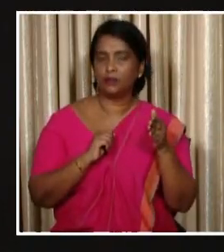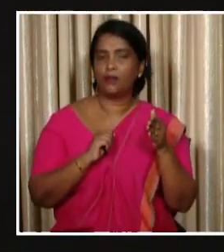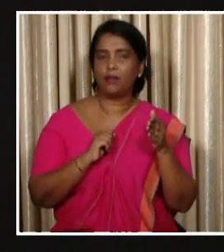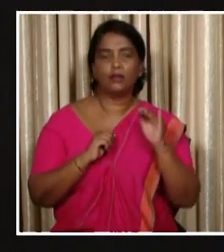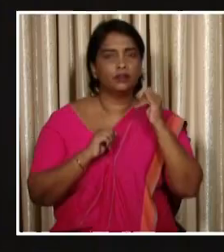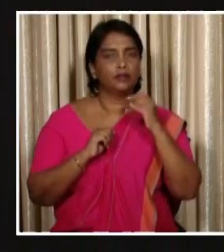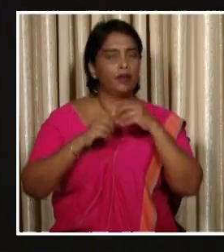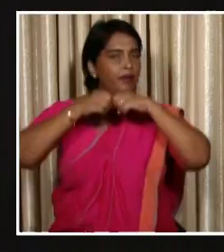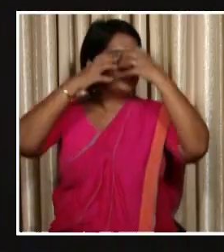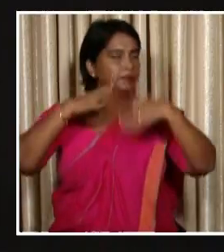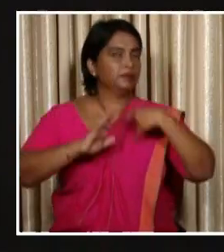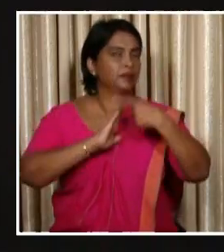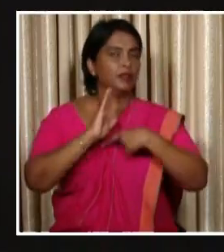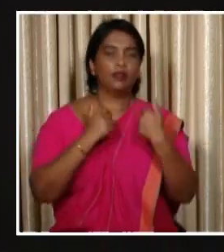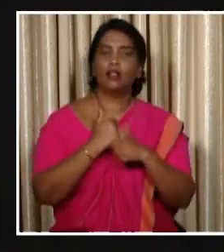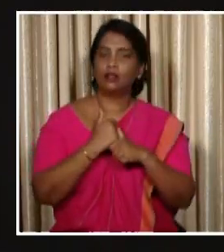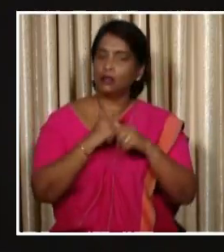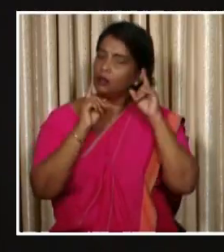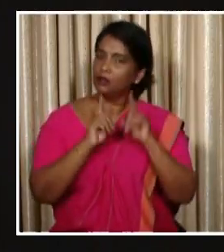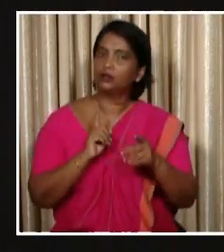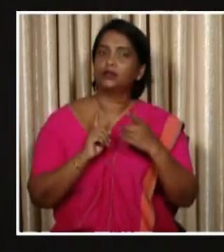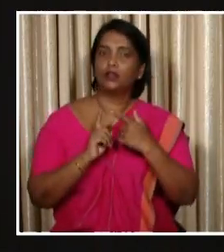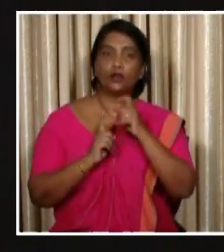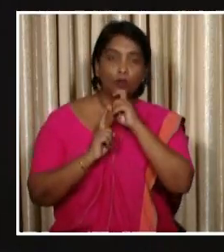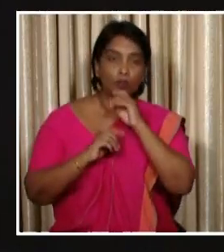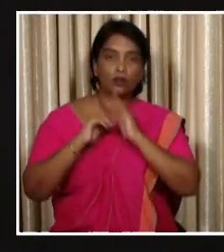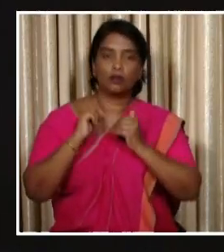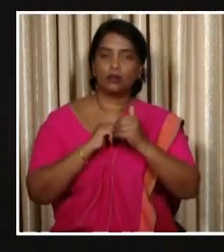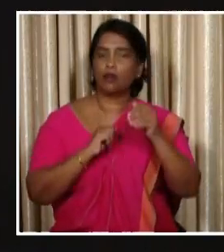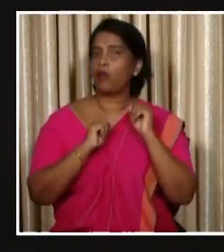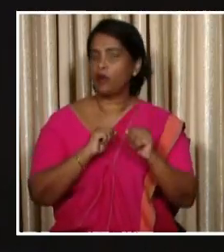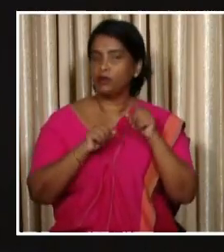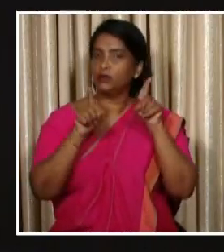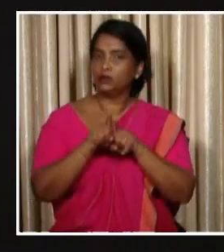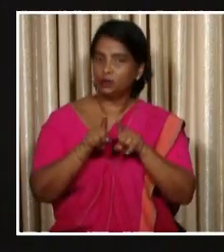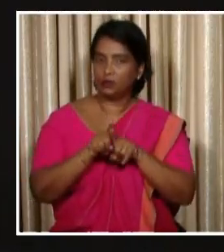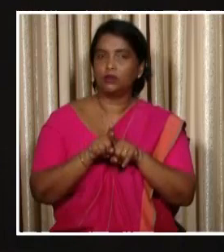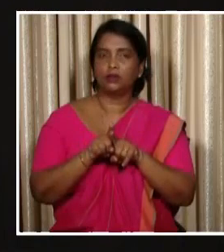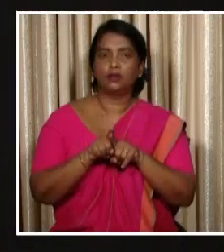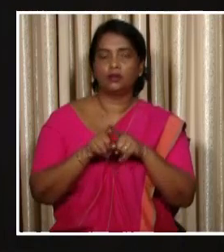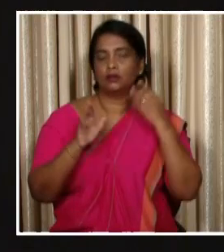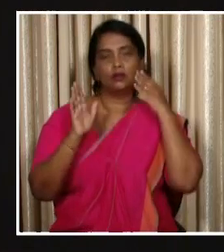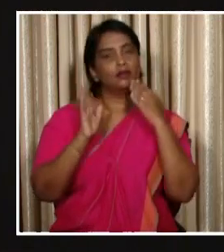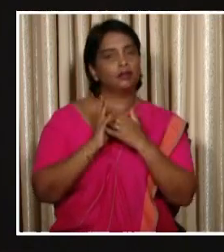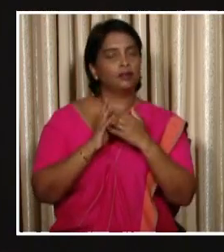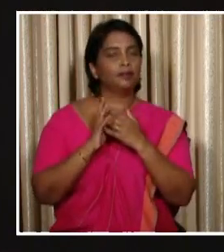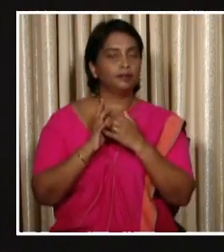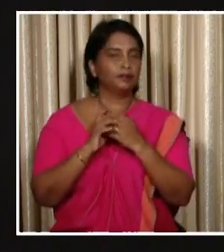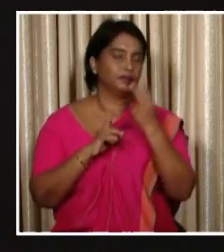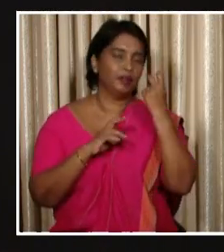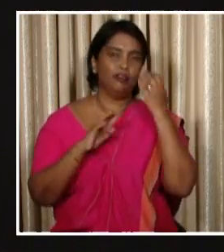had hospitals, surgeries were conducted 2,500 years before. The ancient,